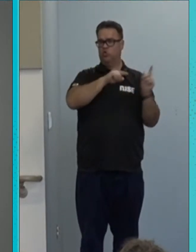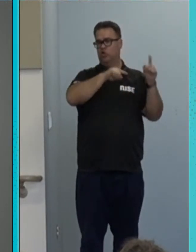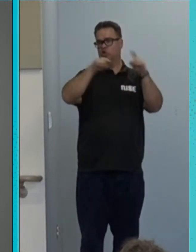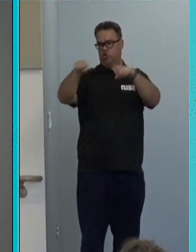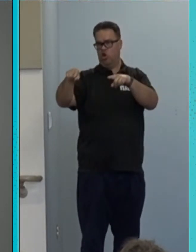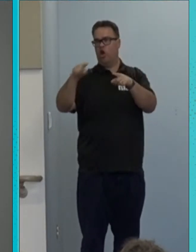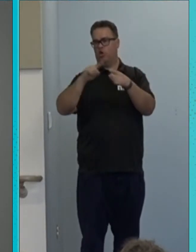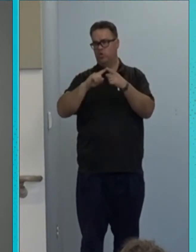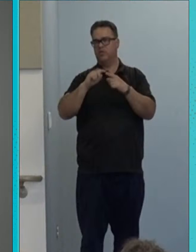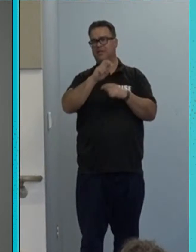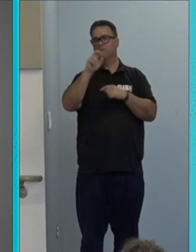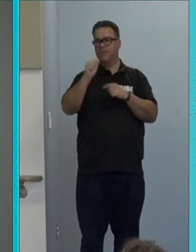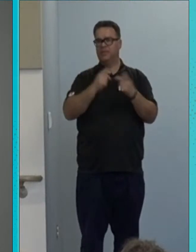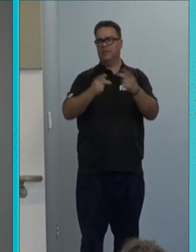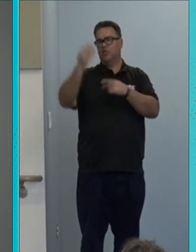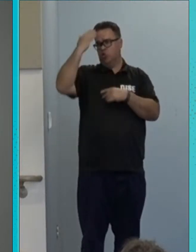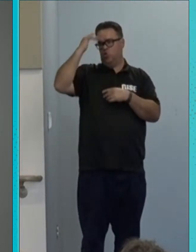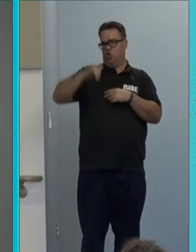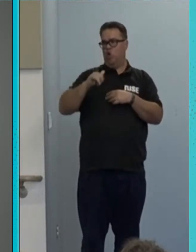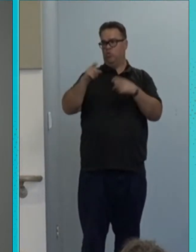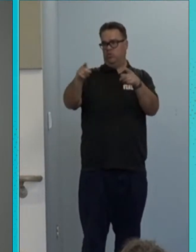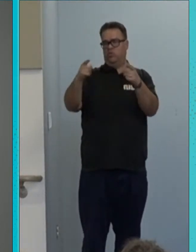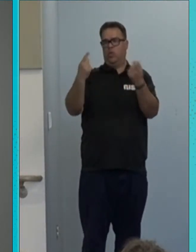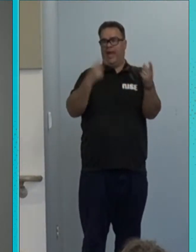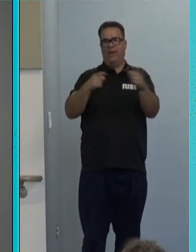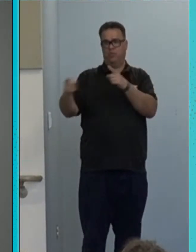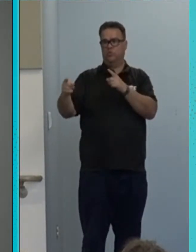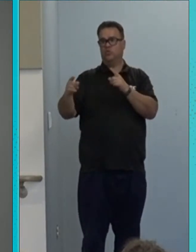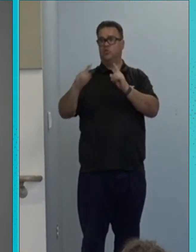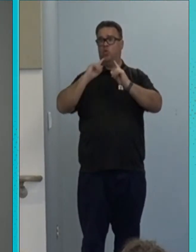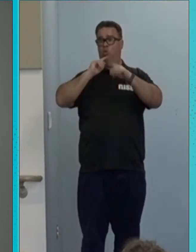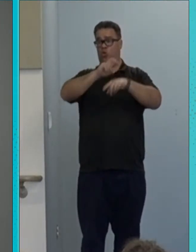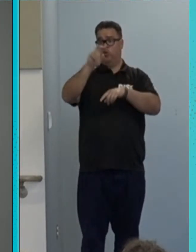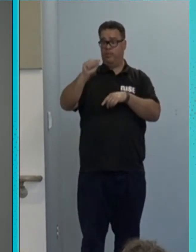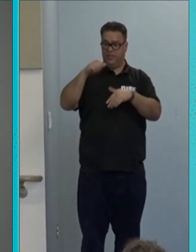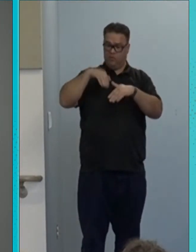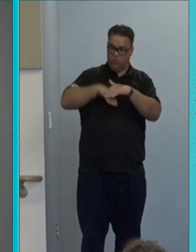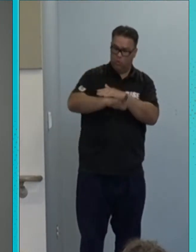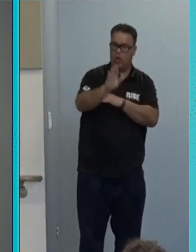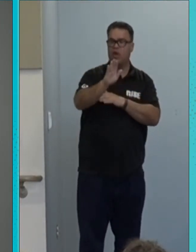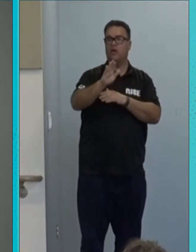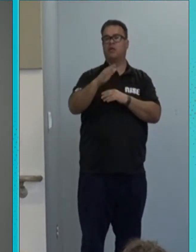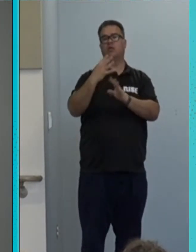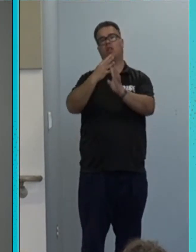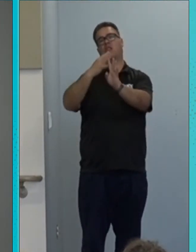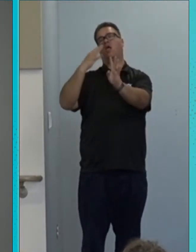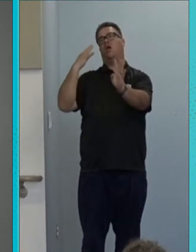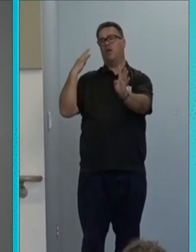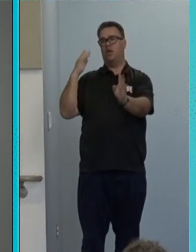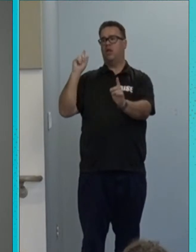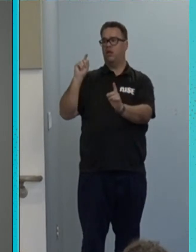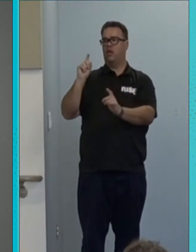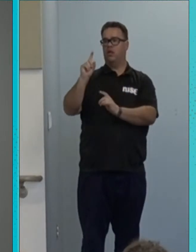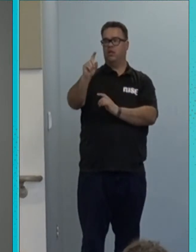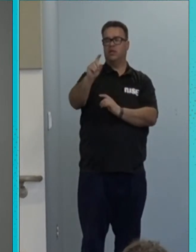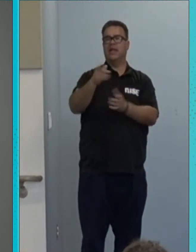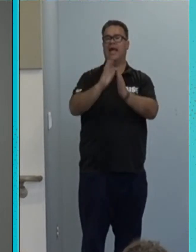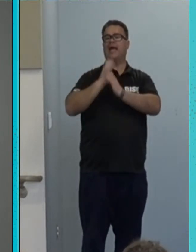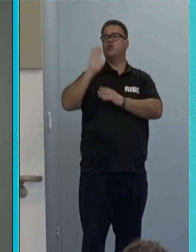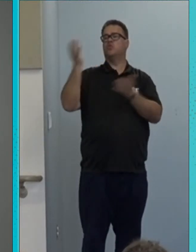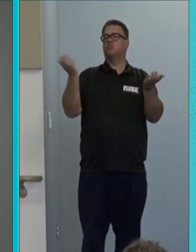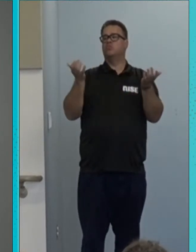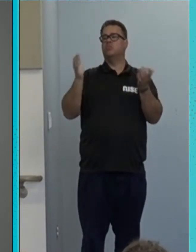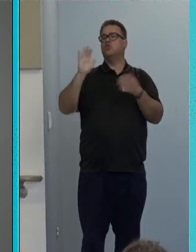Blaze Pizzeria know that you walk in, you wait online, and they ask